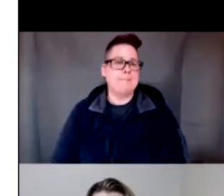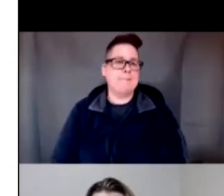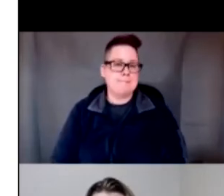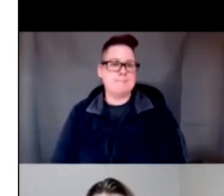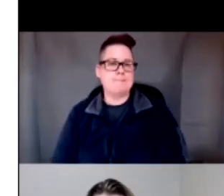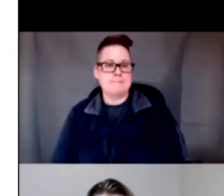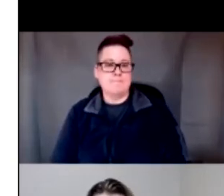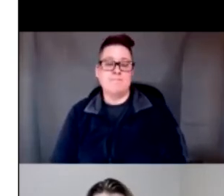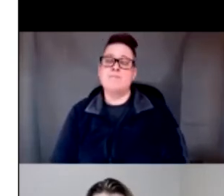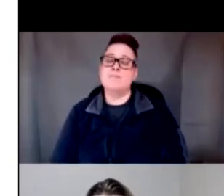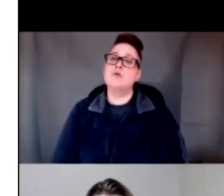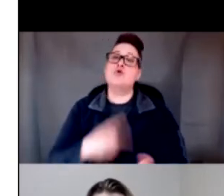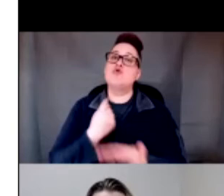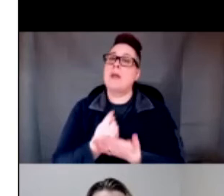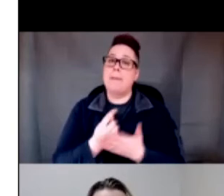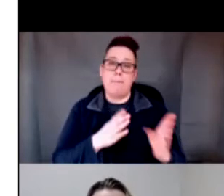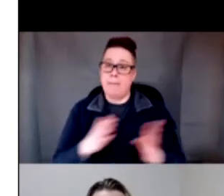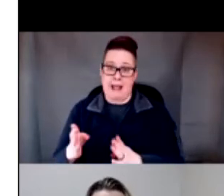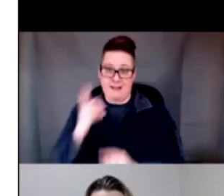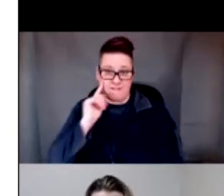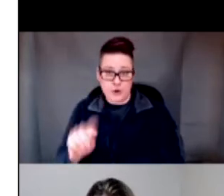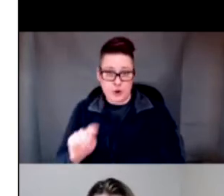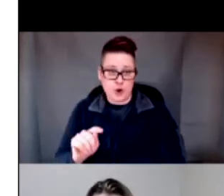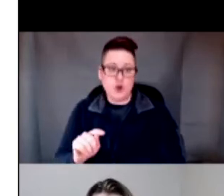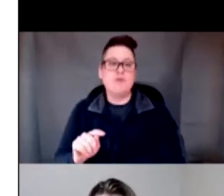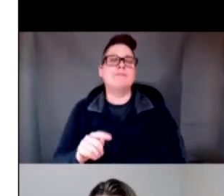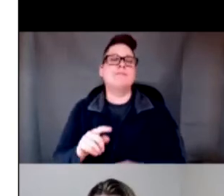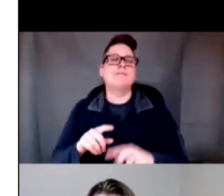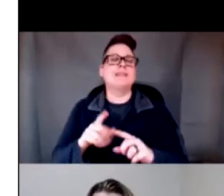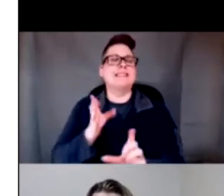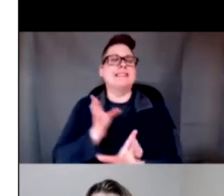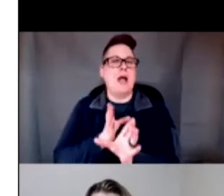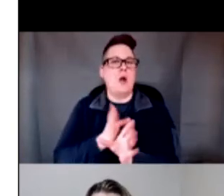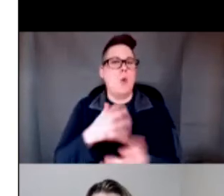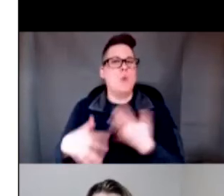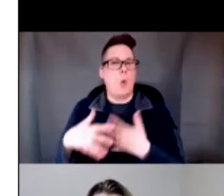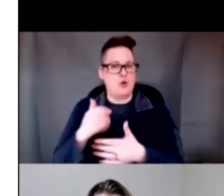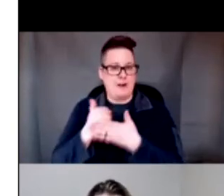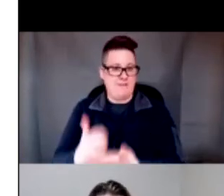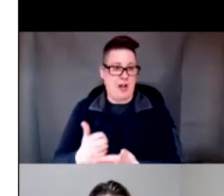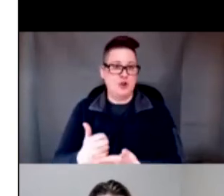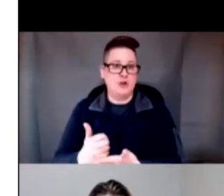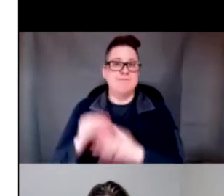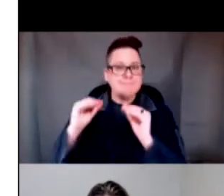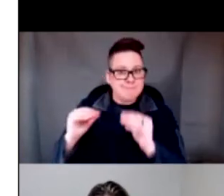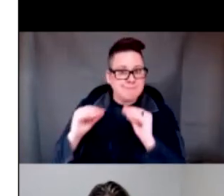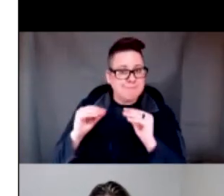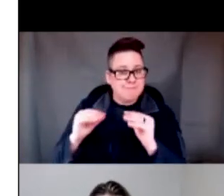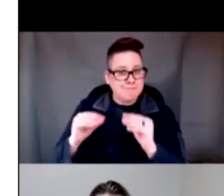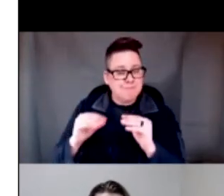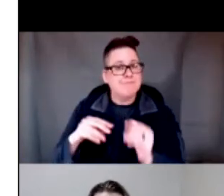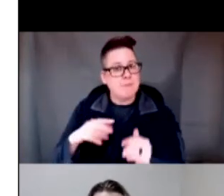So our treatment plan for this patient relied on psychosocial interventions, including psychoeducation about perinatal